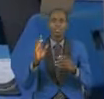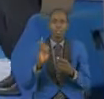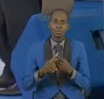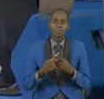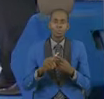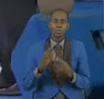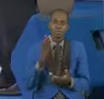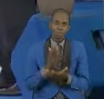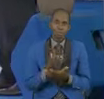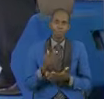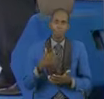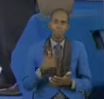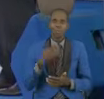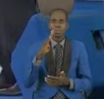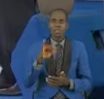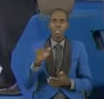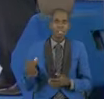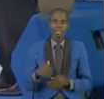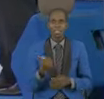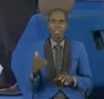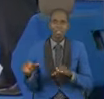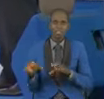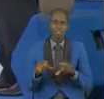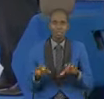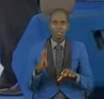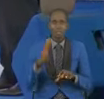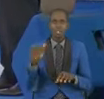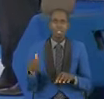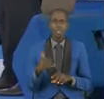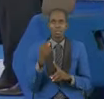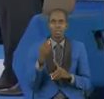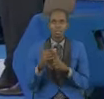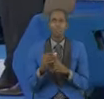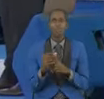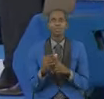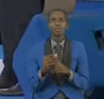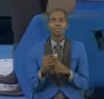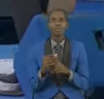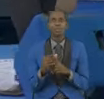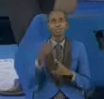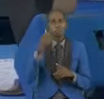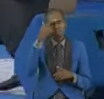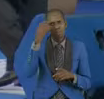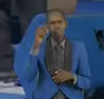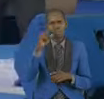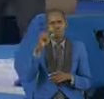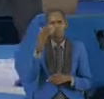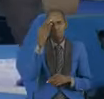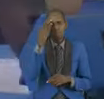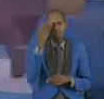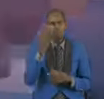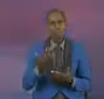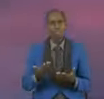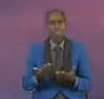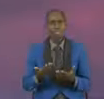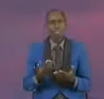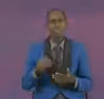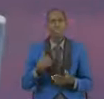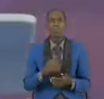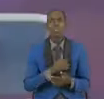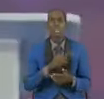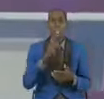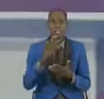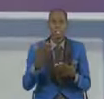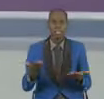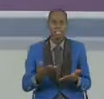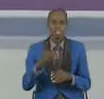any action, by any word, because you know, we're here in